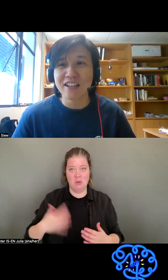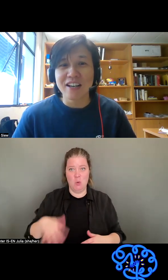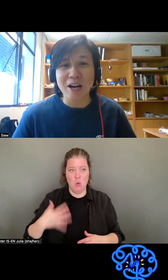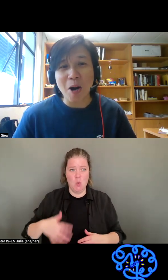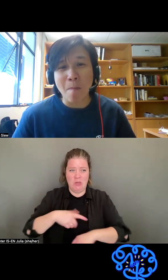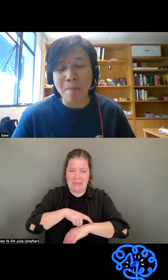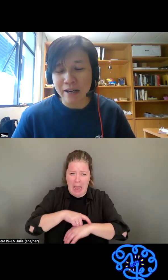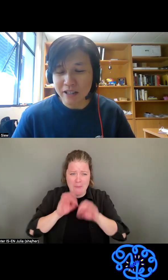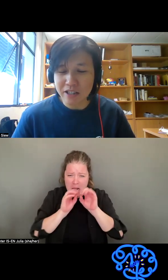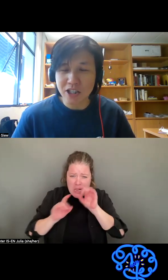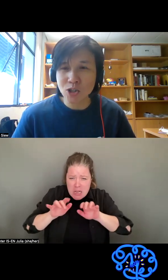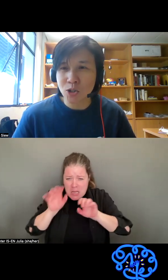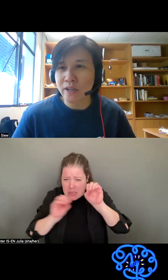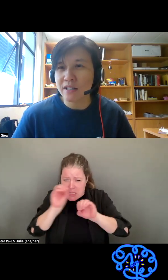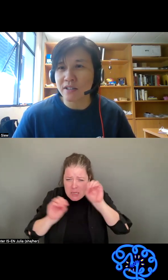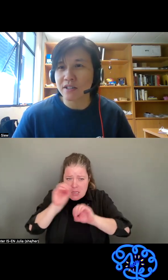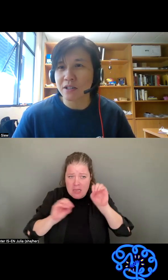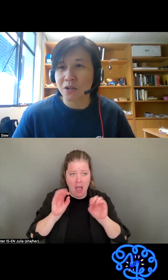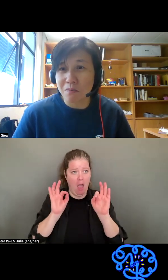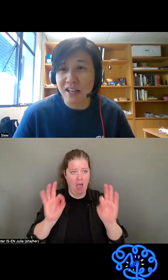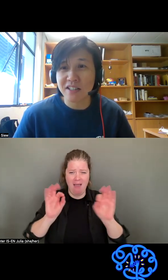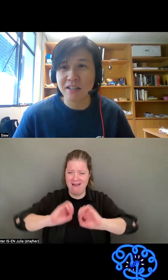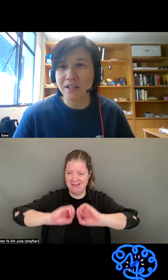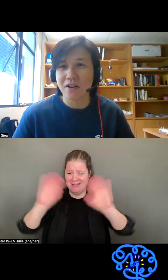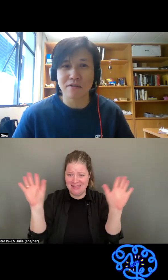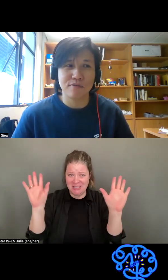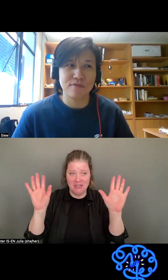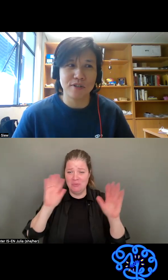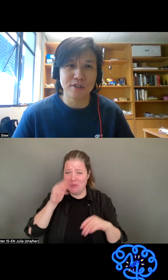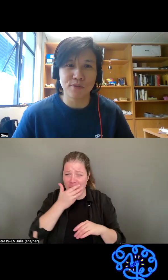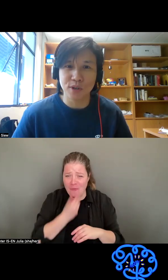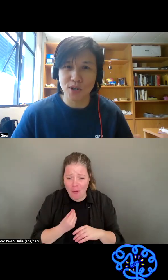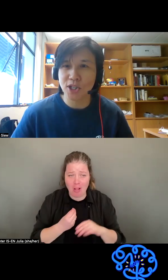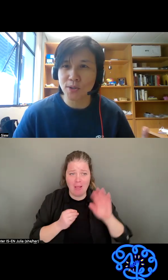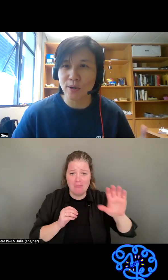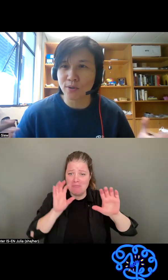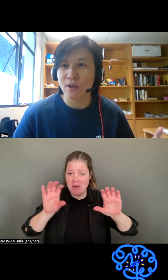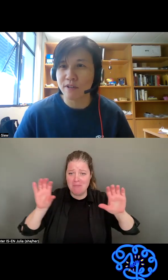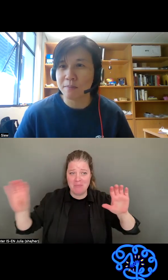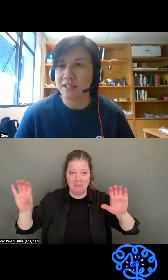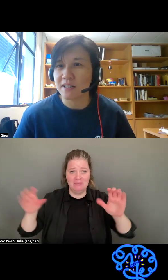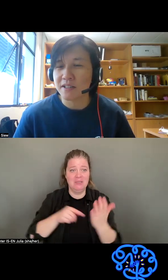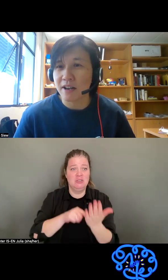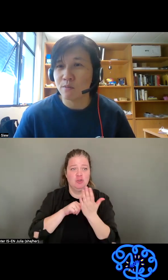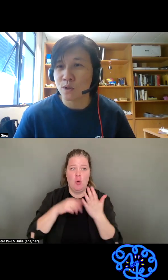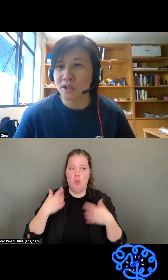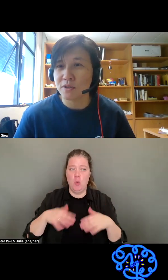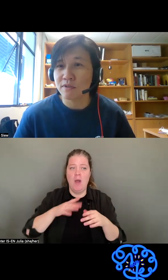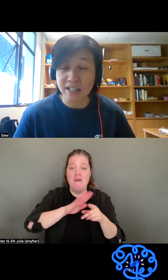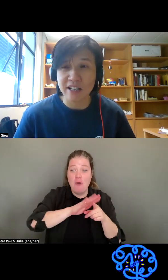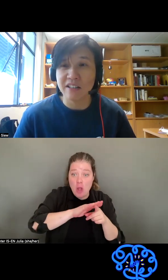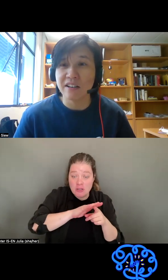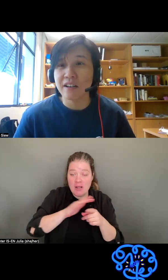pretty. But I think it just showcases the complexity of the phonological and orthographic spaces that